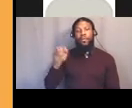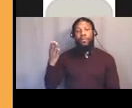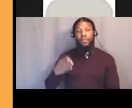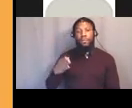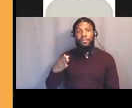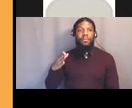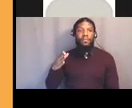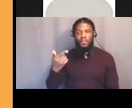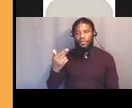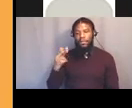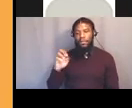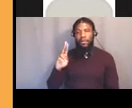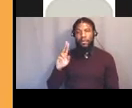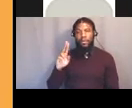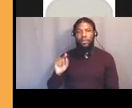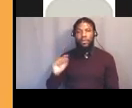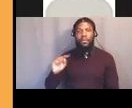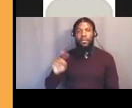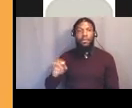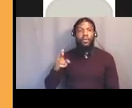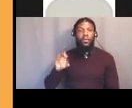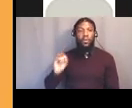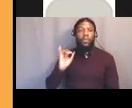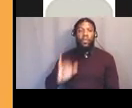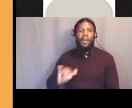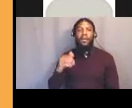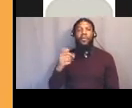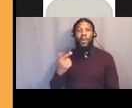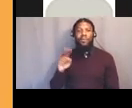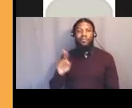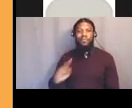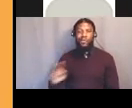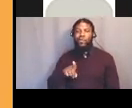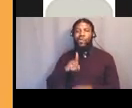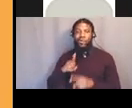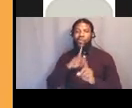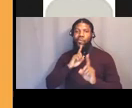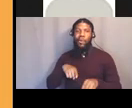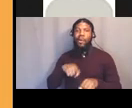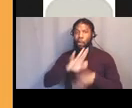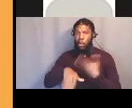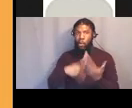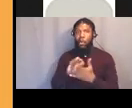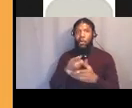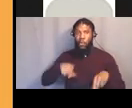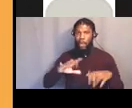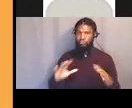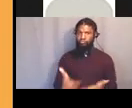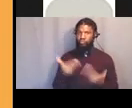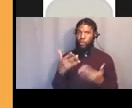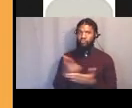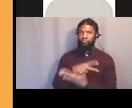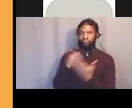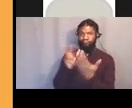www.movementforfamilypower.org/ground-zero. That's the Ground Zero report. Everybody should check it out. And finally, please link up